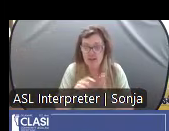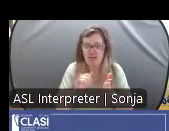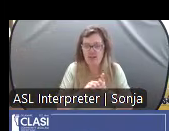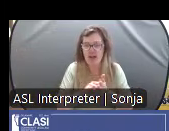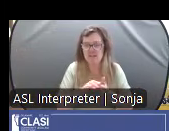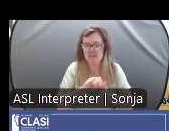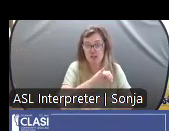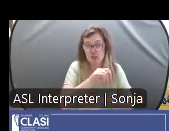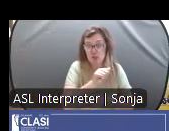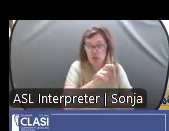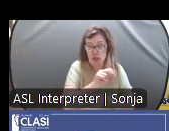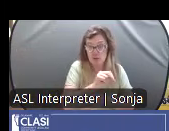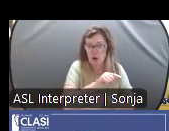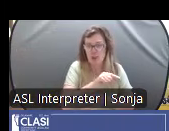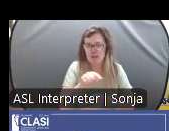January to March.